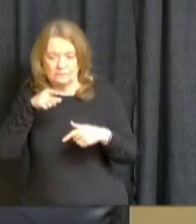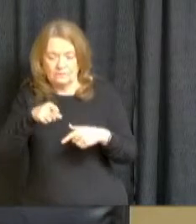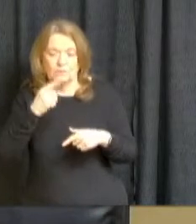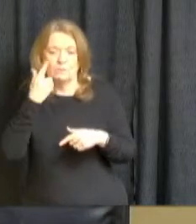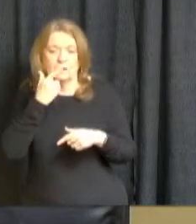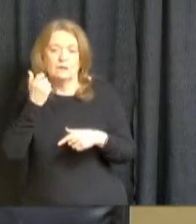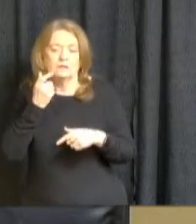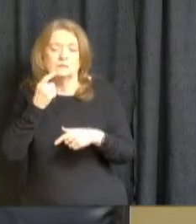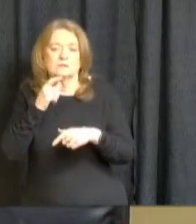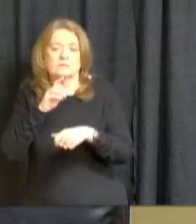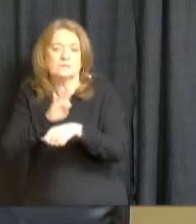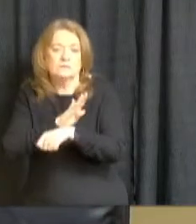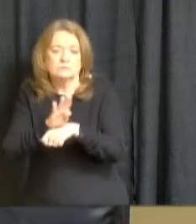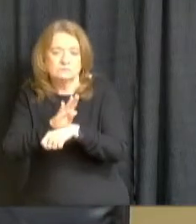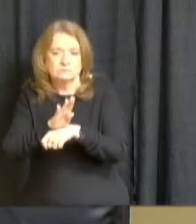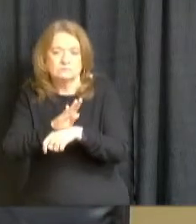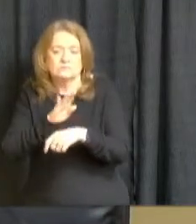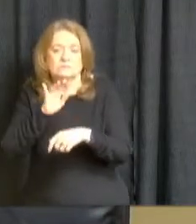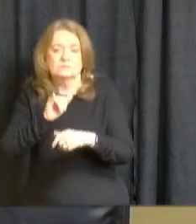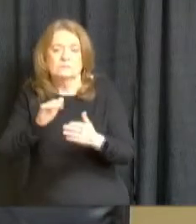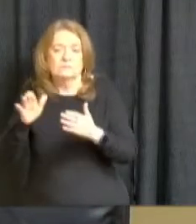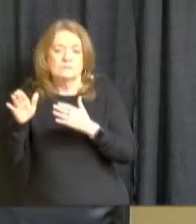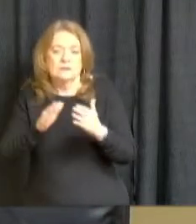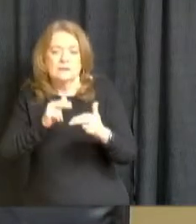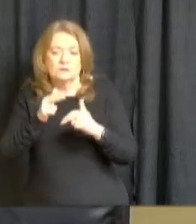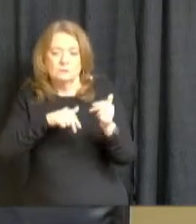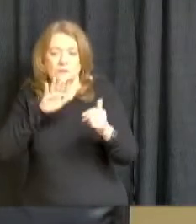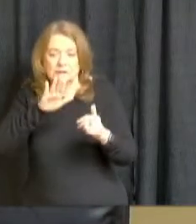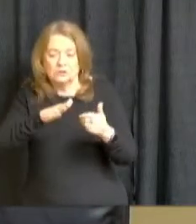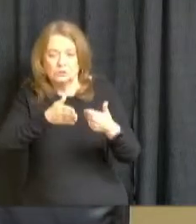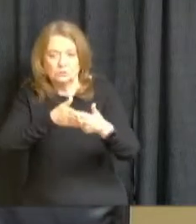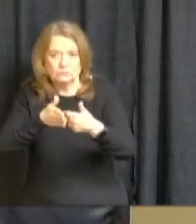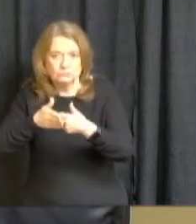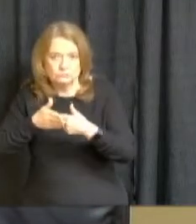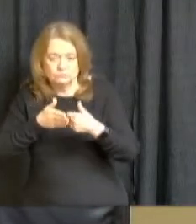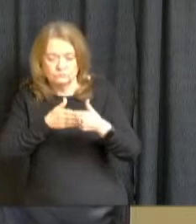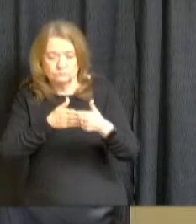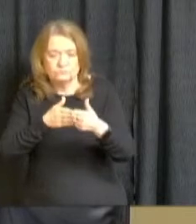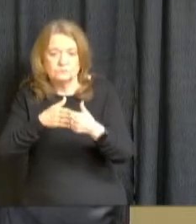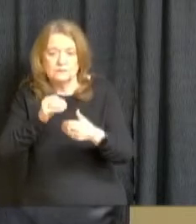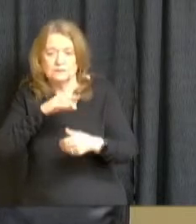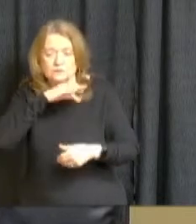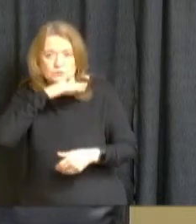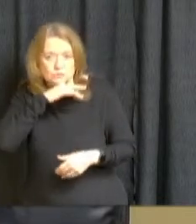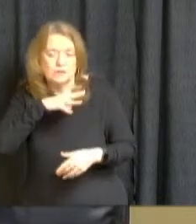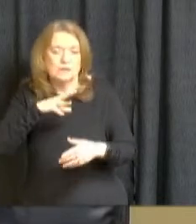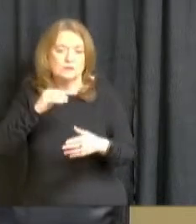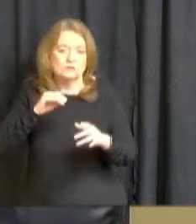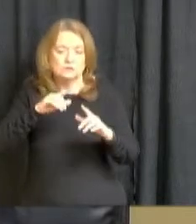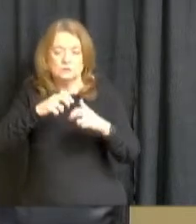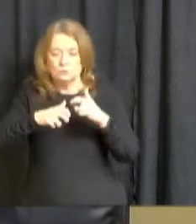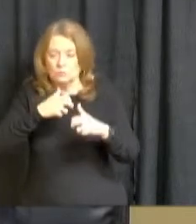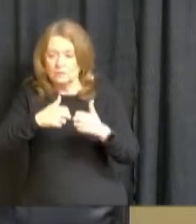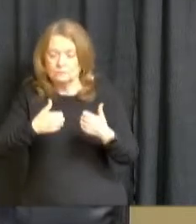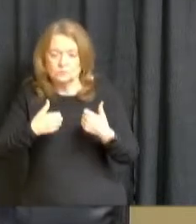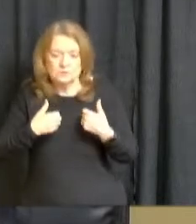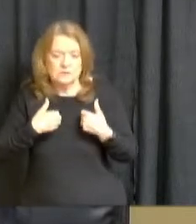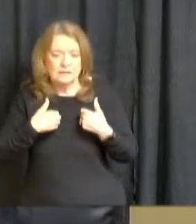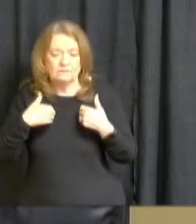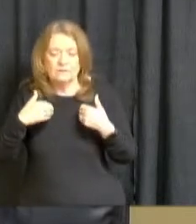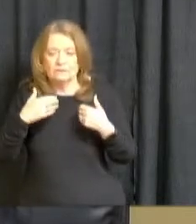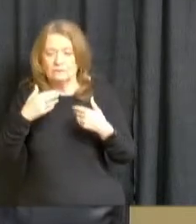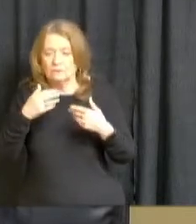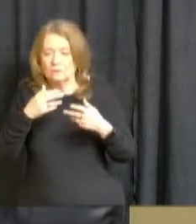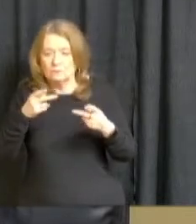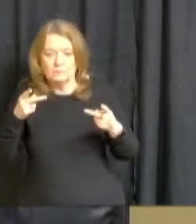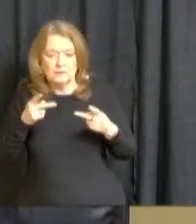commercial building that is planned to be built in her neighborhood and the trash and the problems that she's having for children to play,